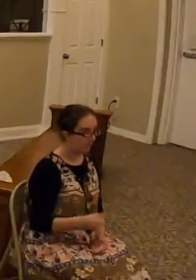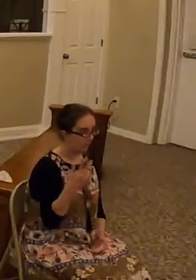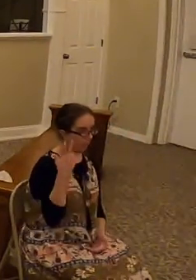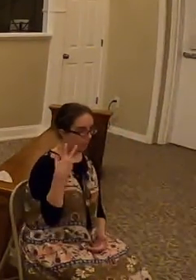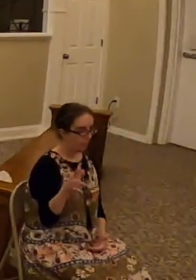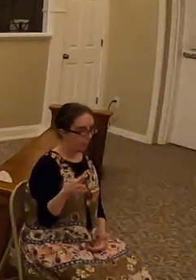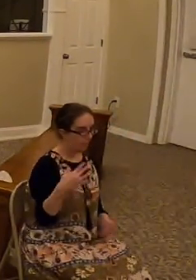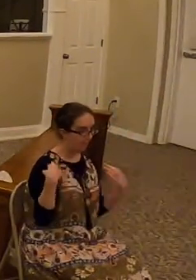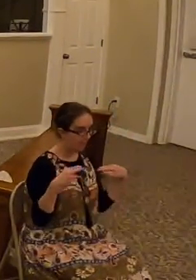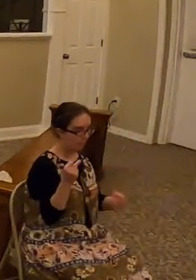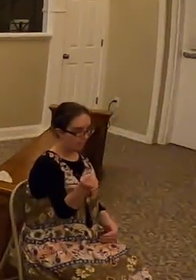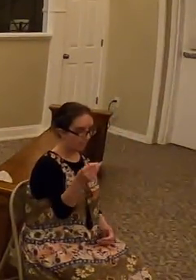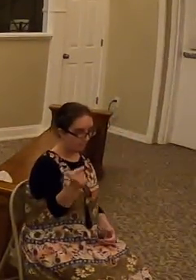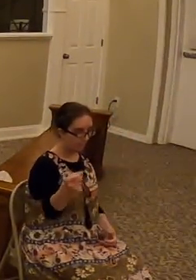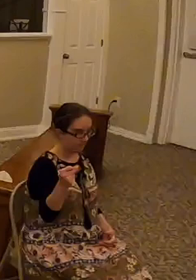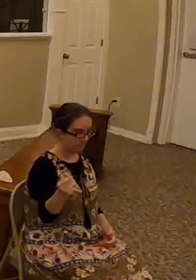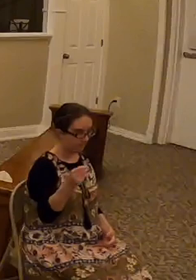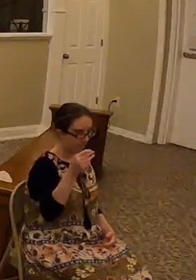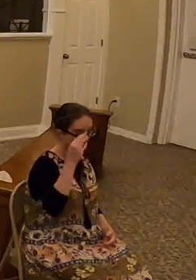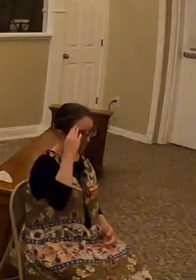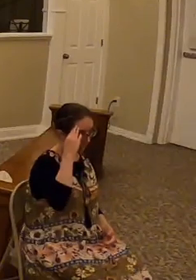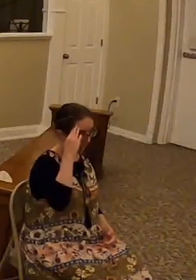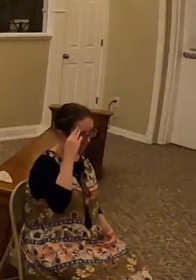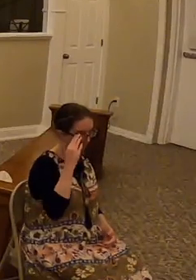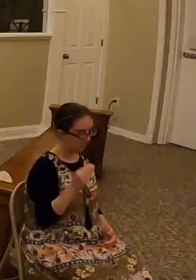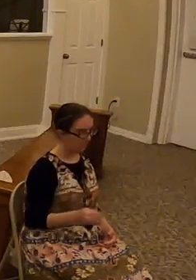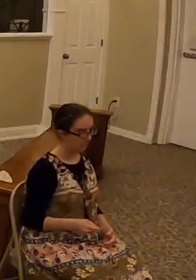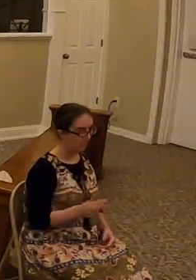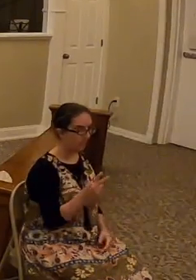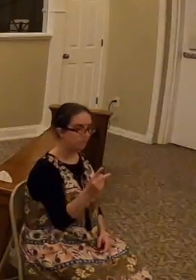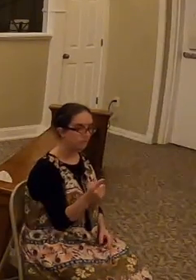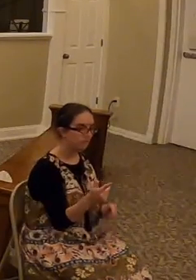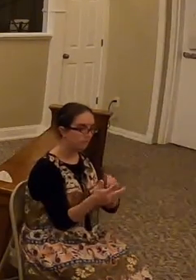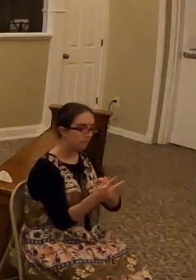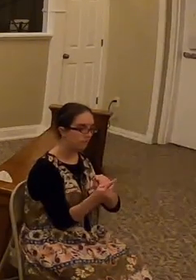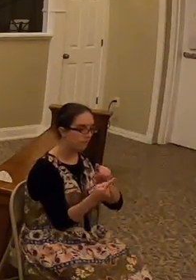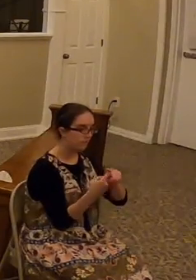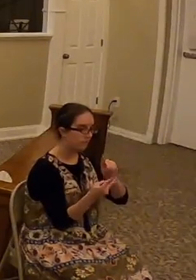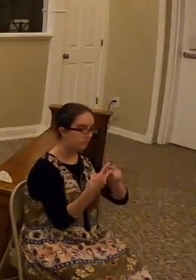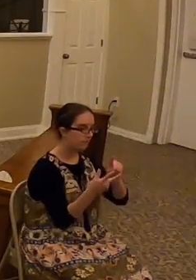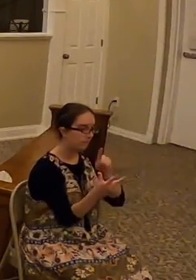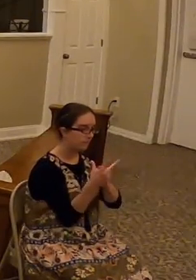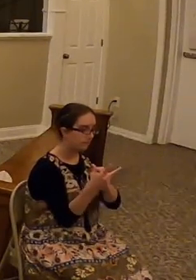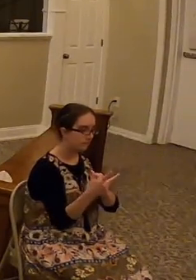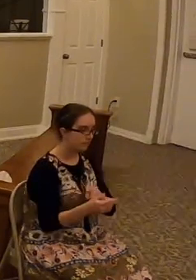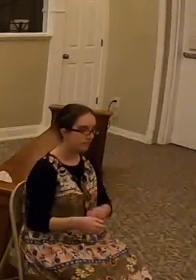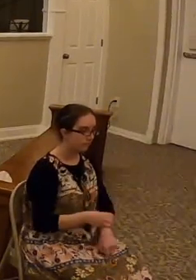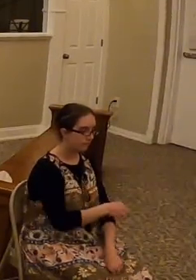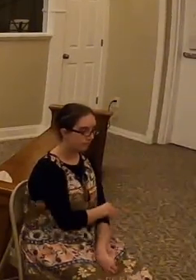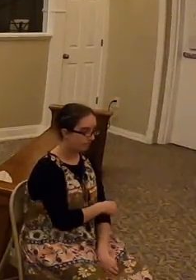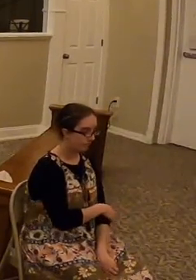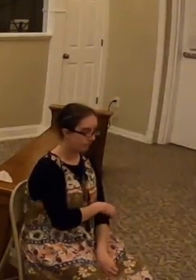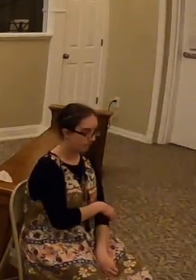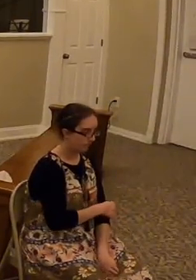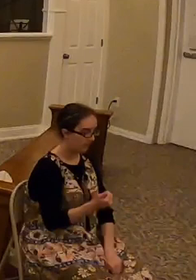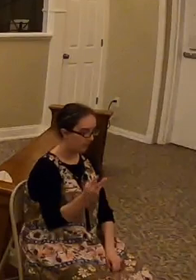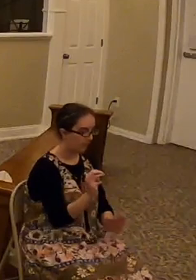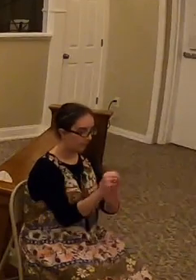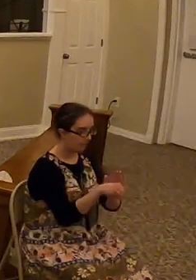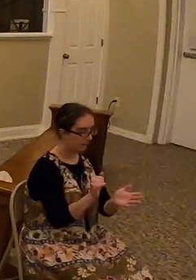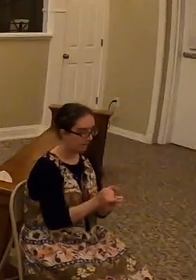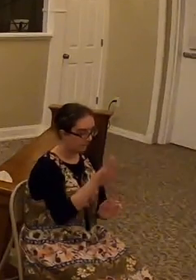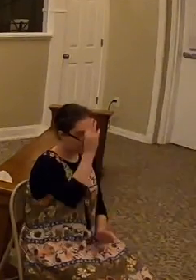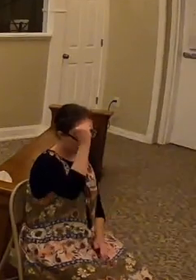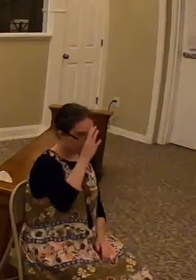Three angels. Boom, boom, boom. I knew exactly when they came. And I counted them when they got there. Three of them. And just in a few minutes,